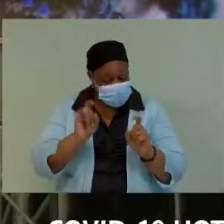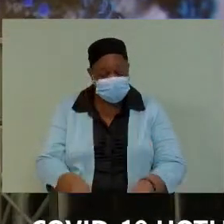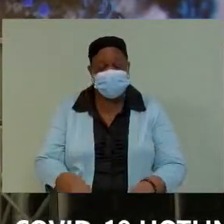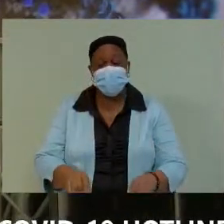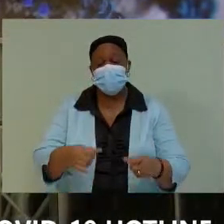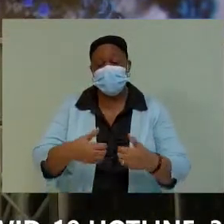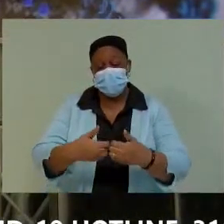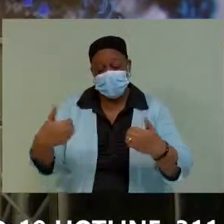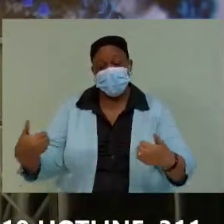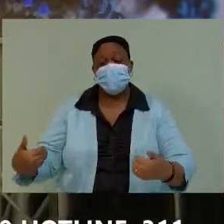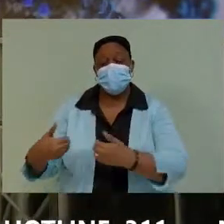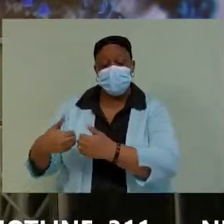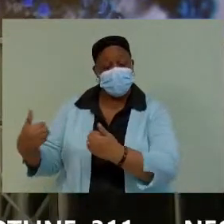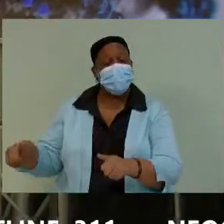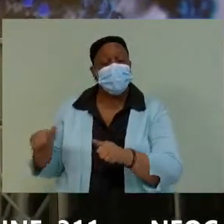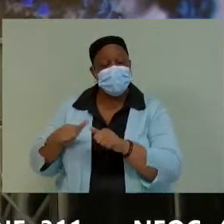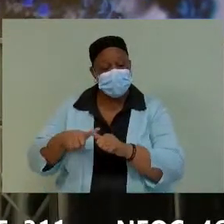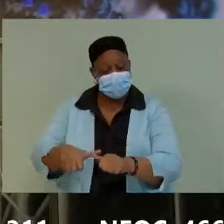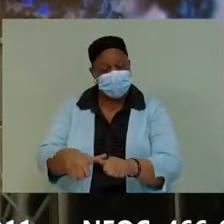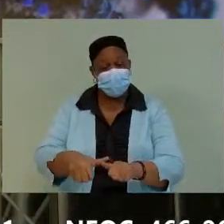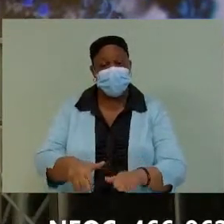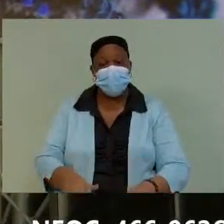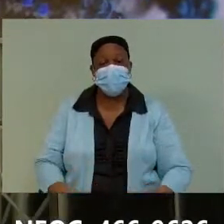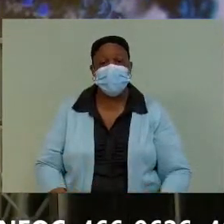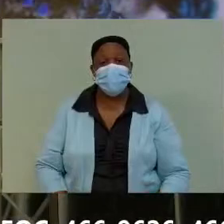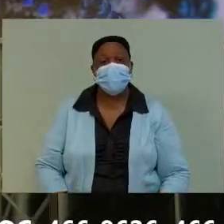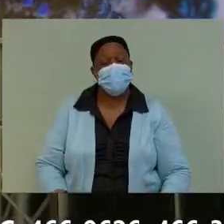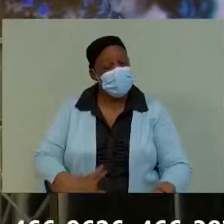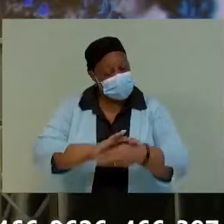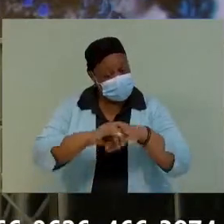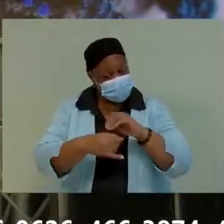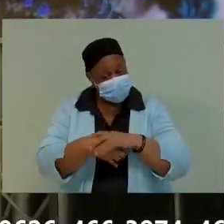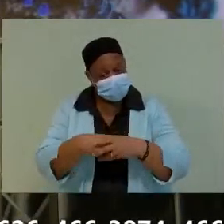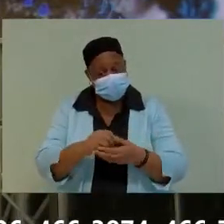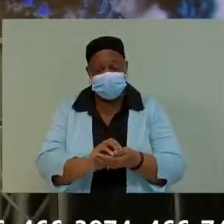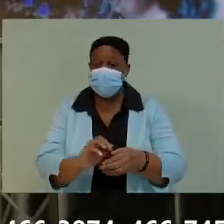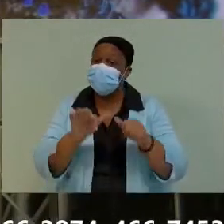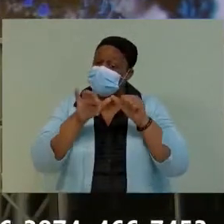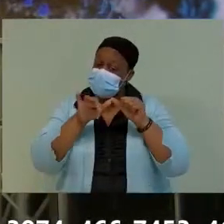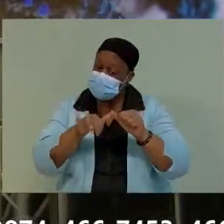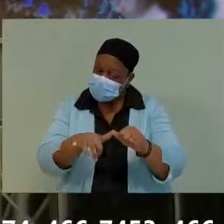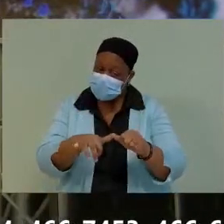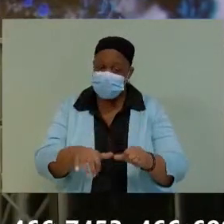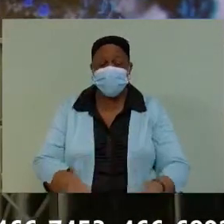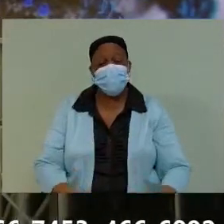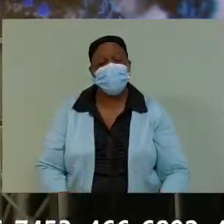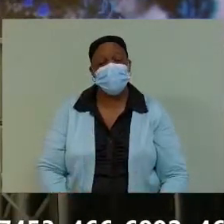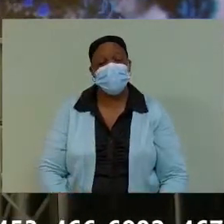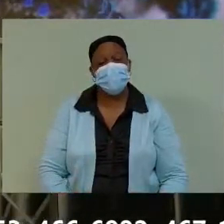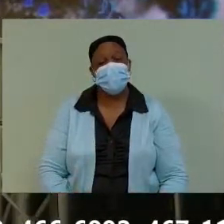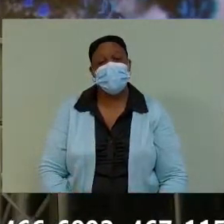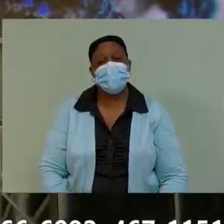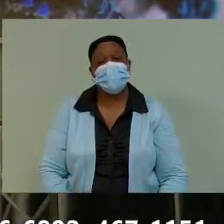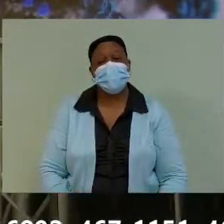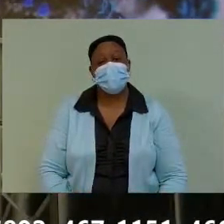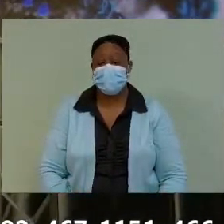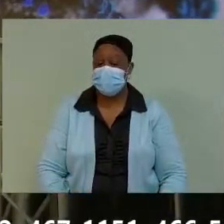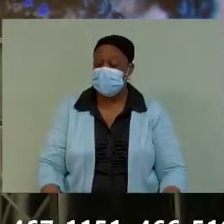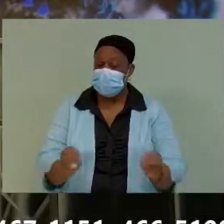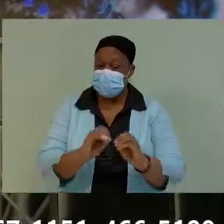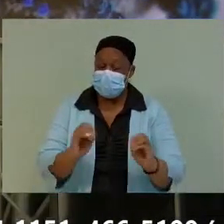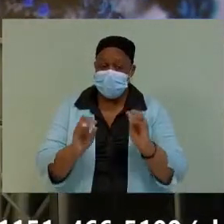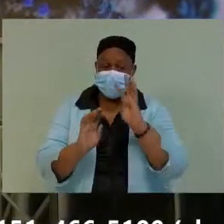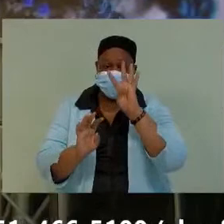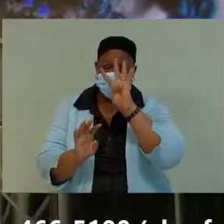physical distancing protocols, as well as hygiene protocols pursuant to these regulations. No more than